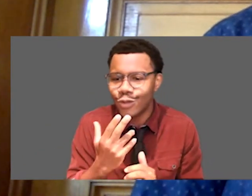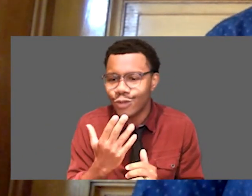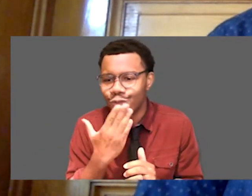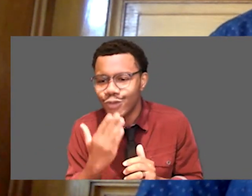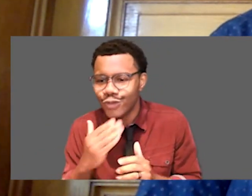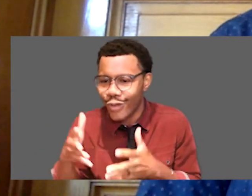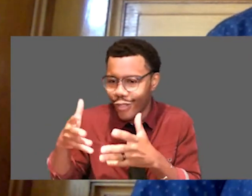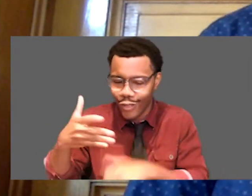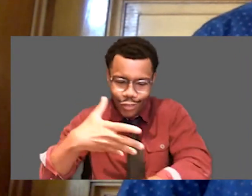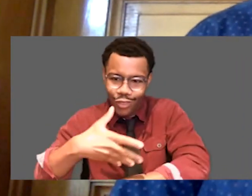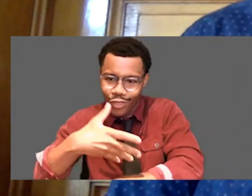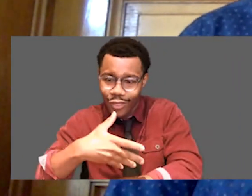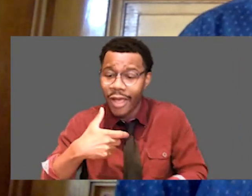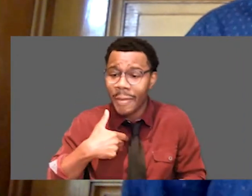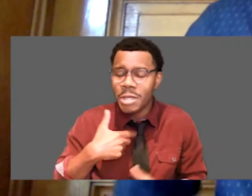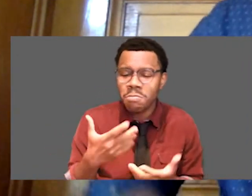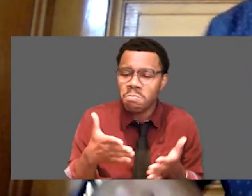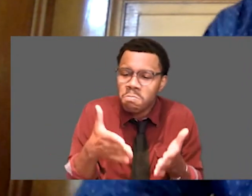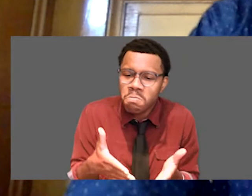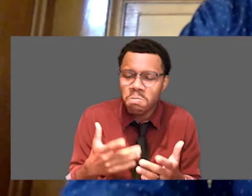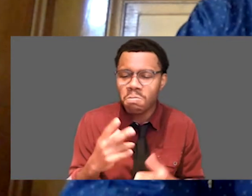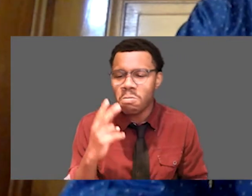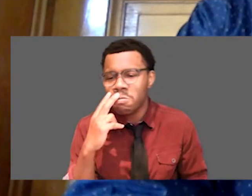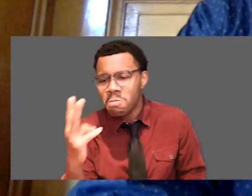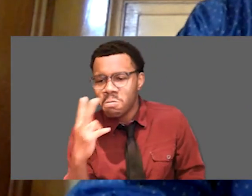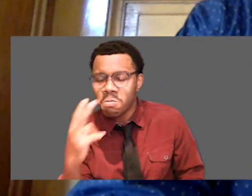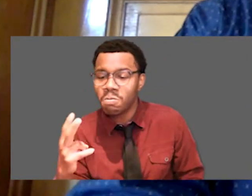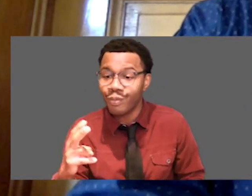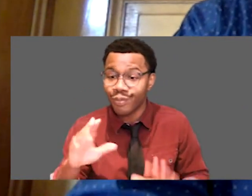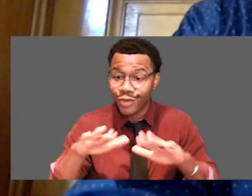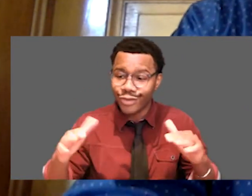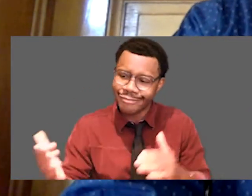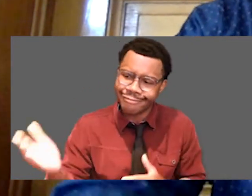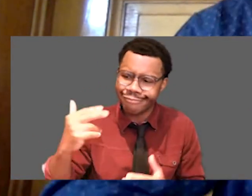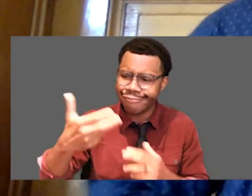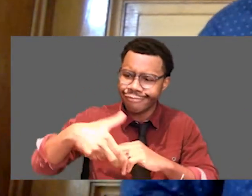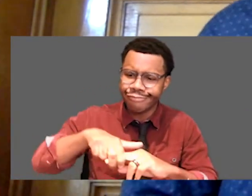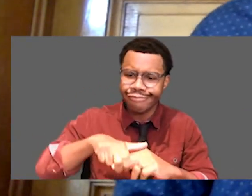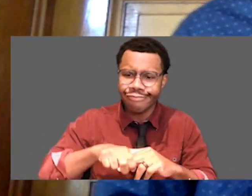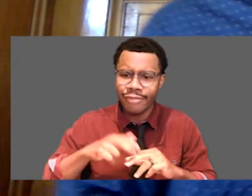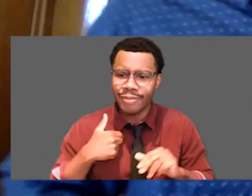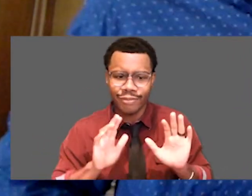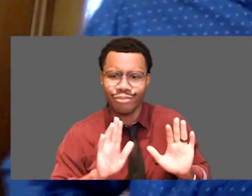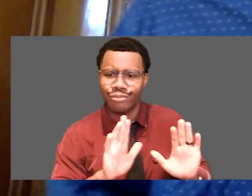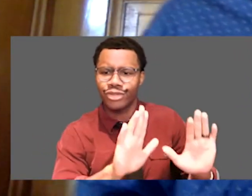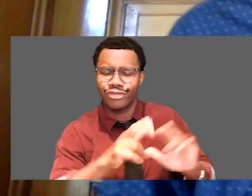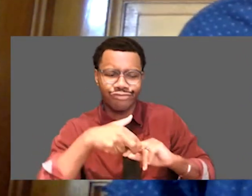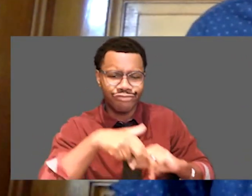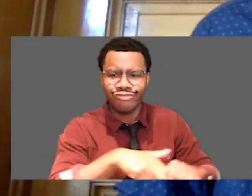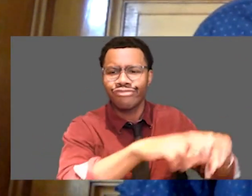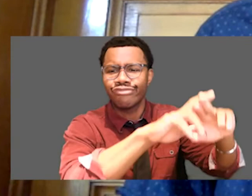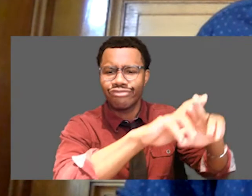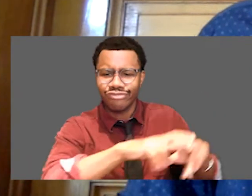pushing children on the swings, squeaking them as high as I could while daring them to launch their bodies